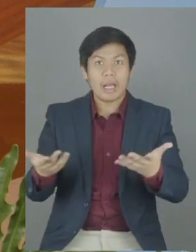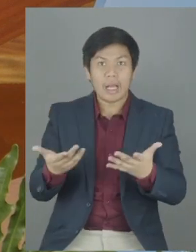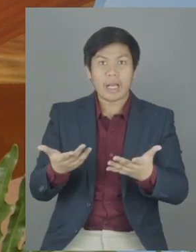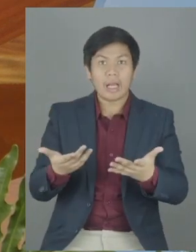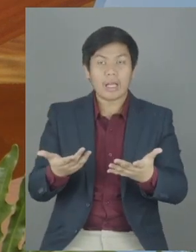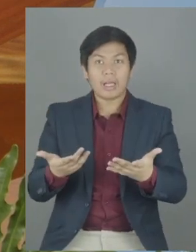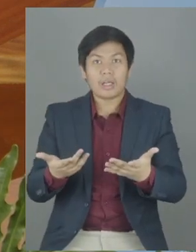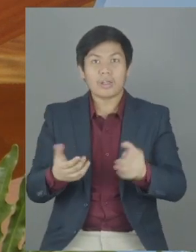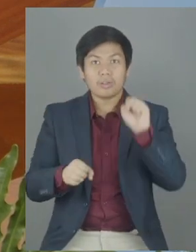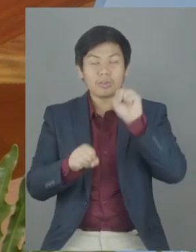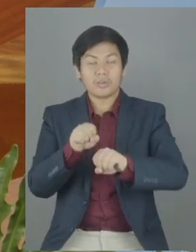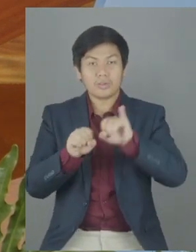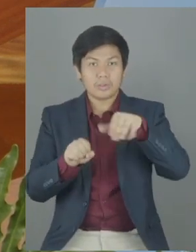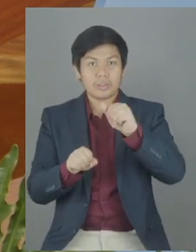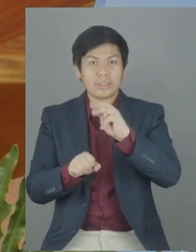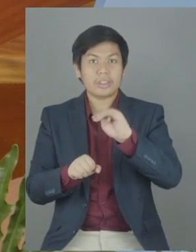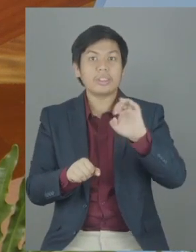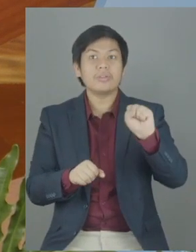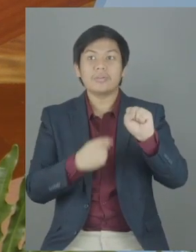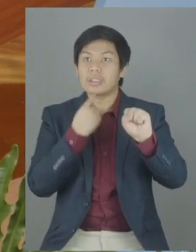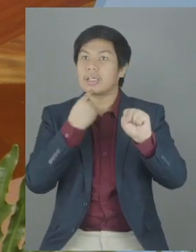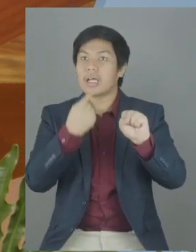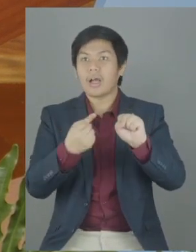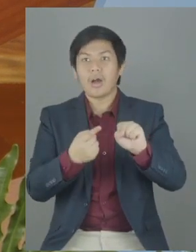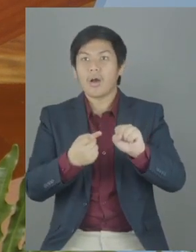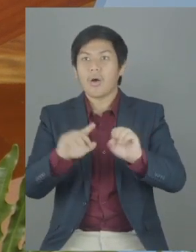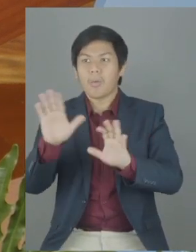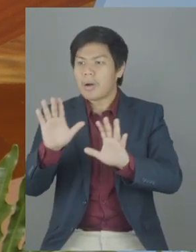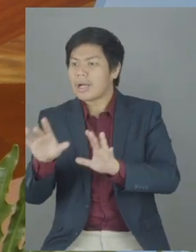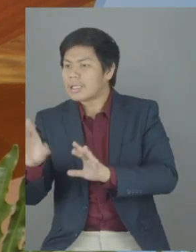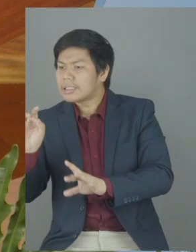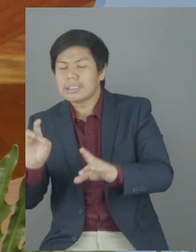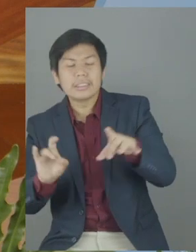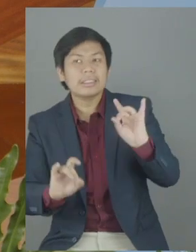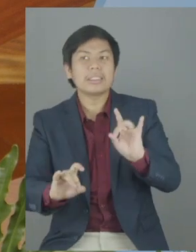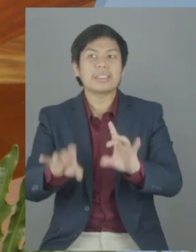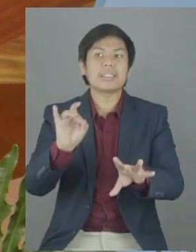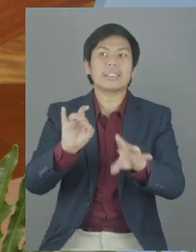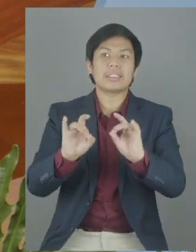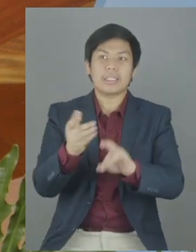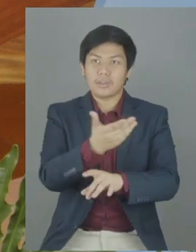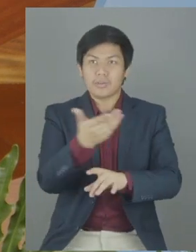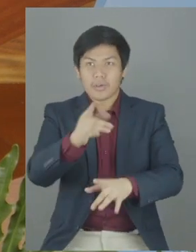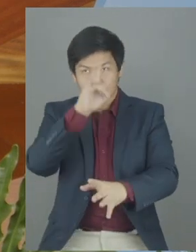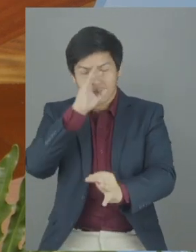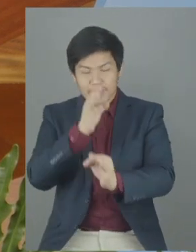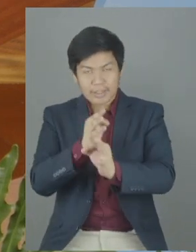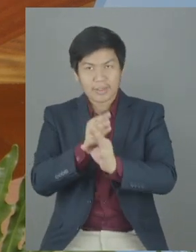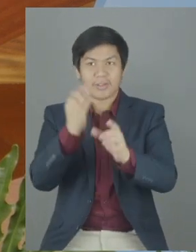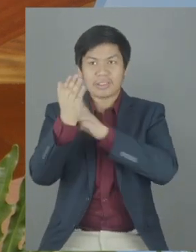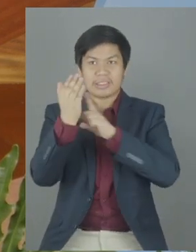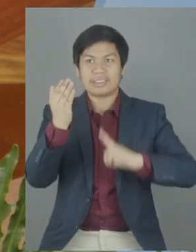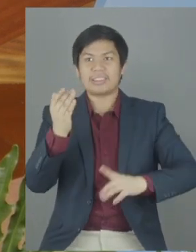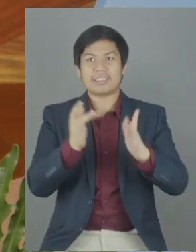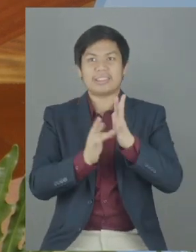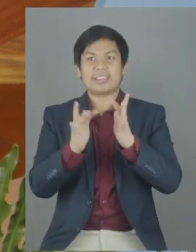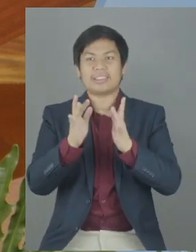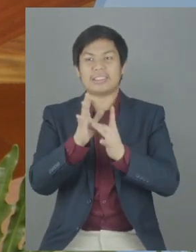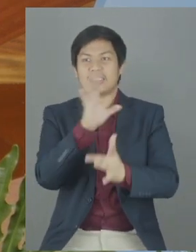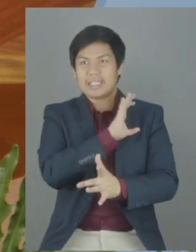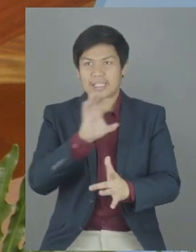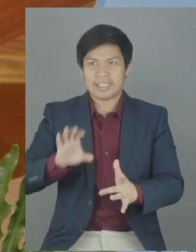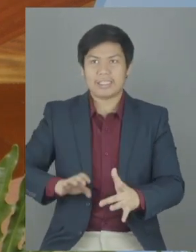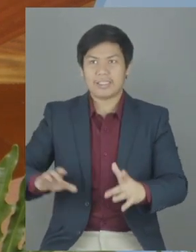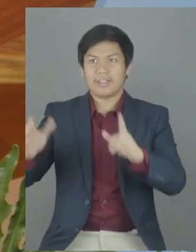that, James said, "My brothers, show no partiality as you hold the faith in our Lord Jesus Christ, the